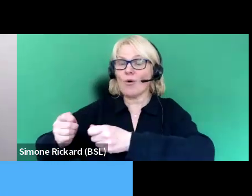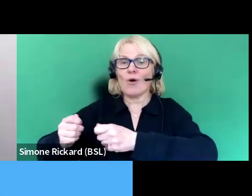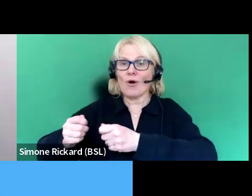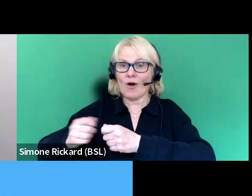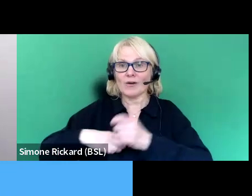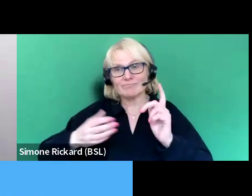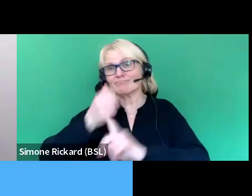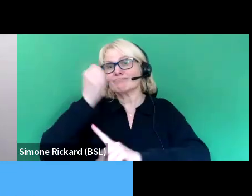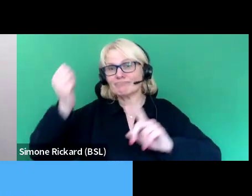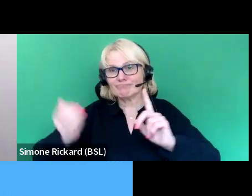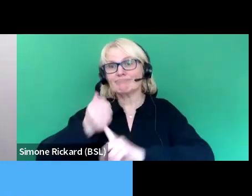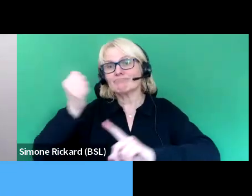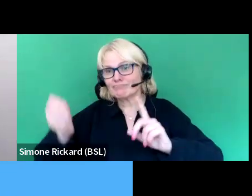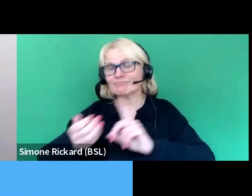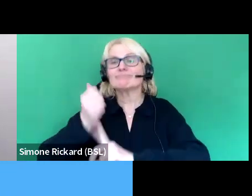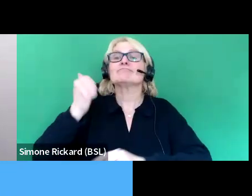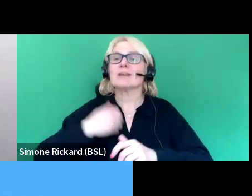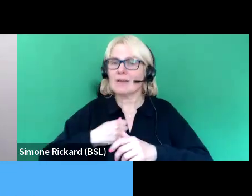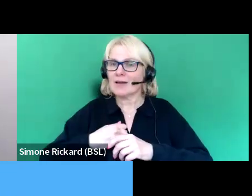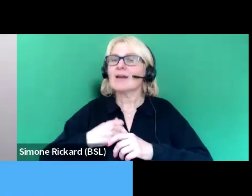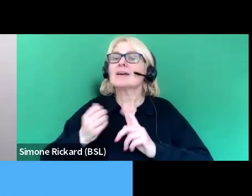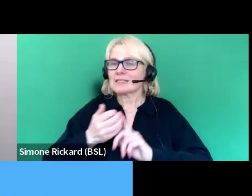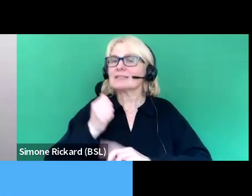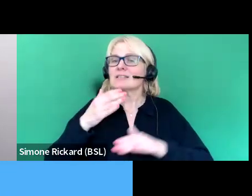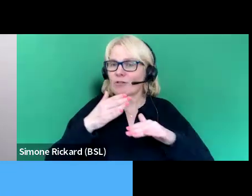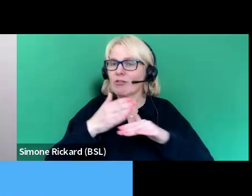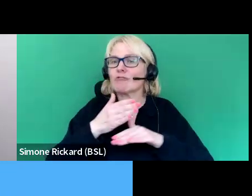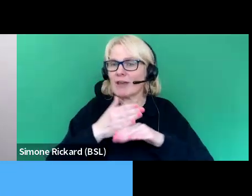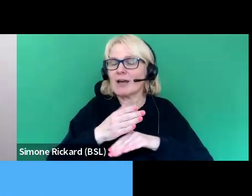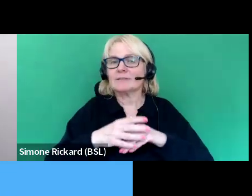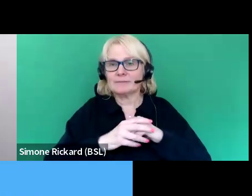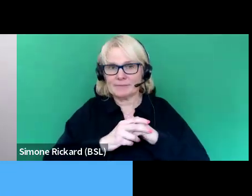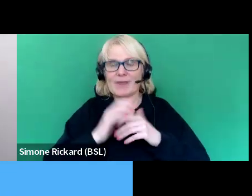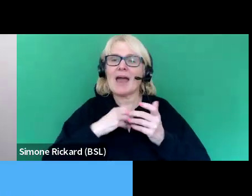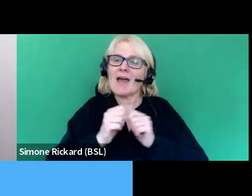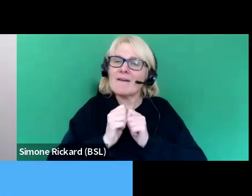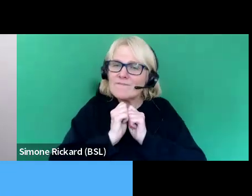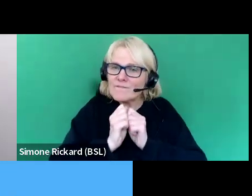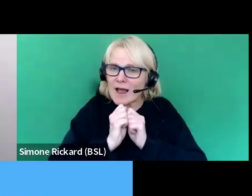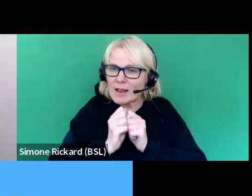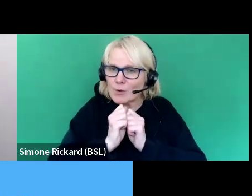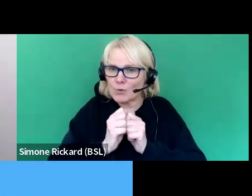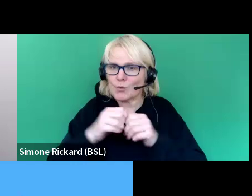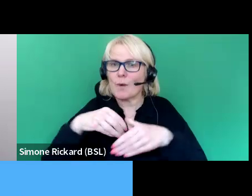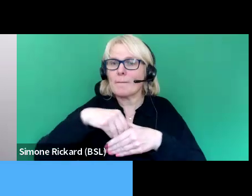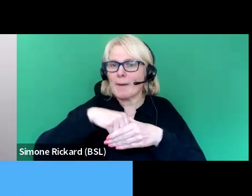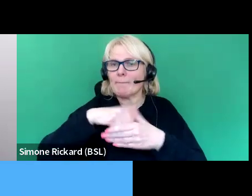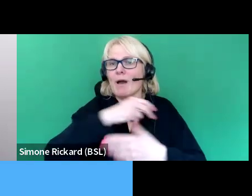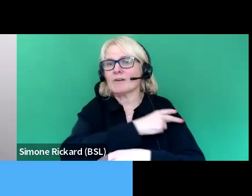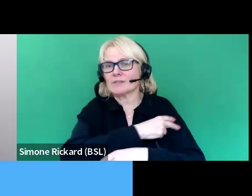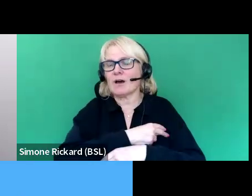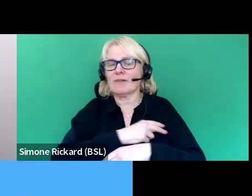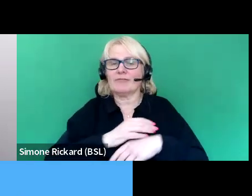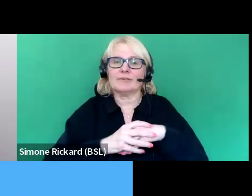qualification and has a really successful career, and is very much a valued employee. So